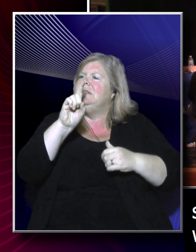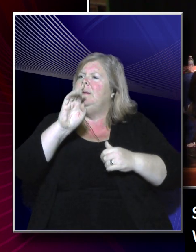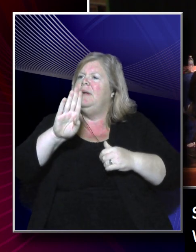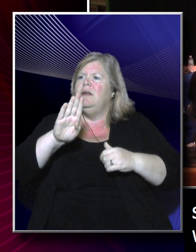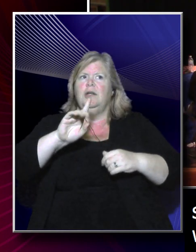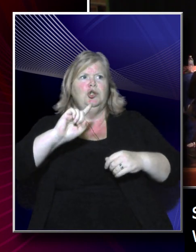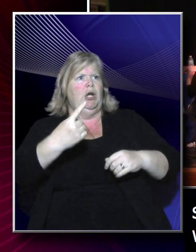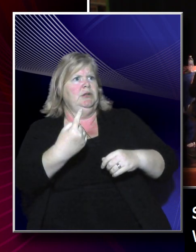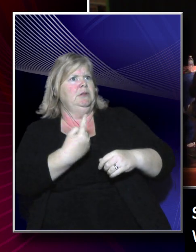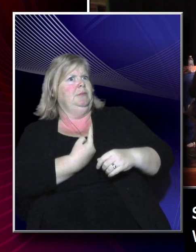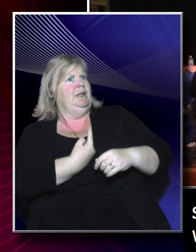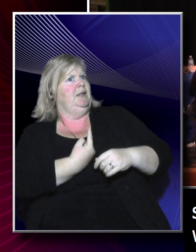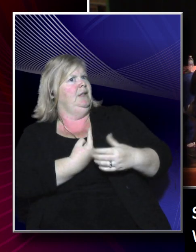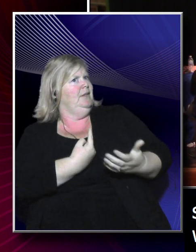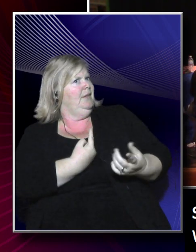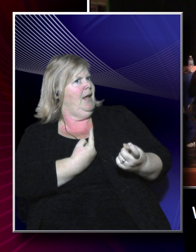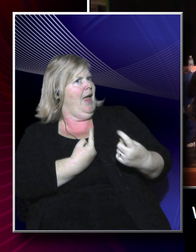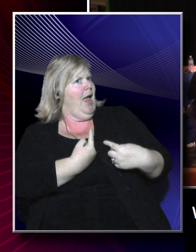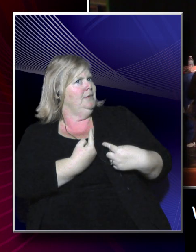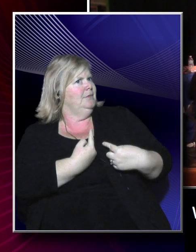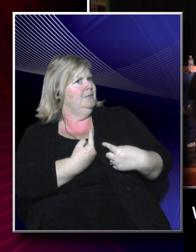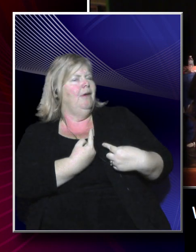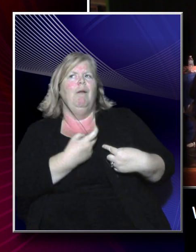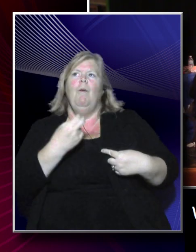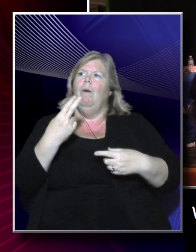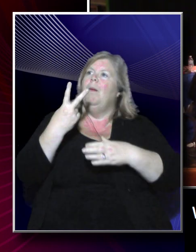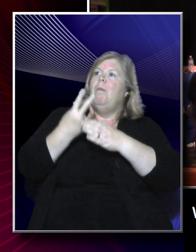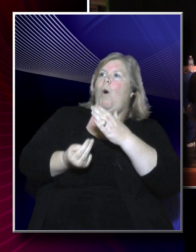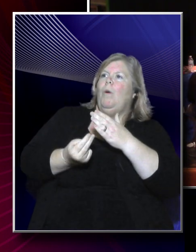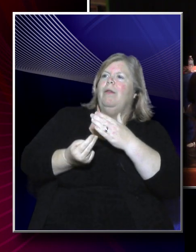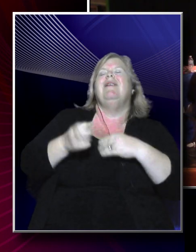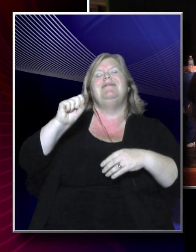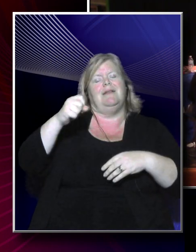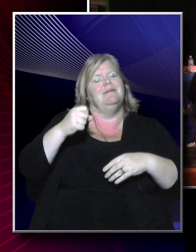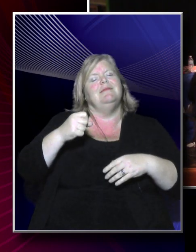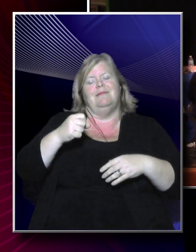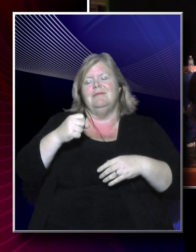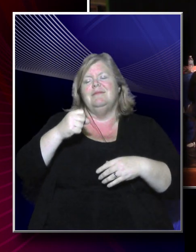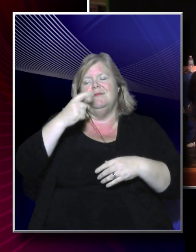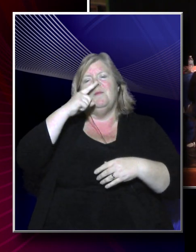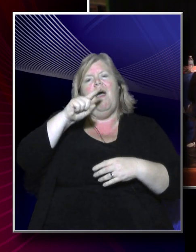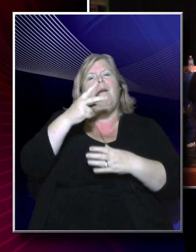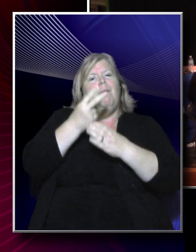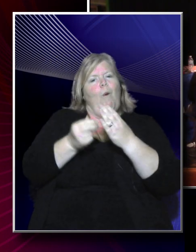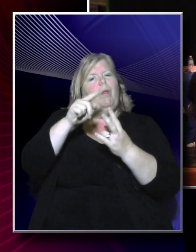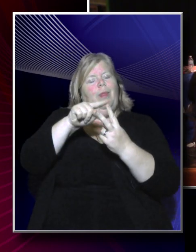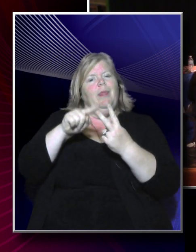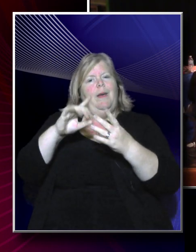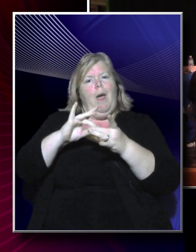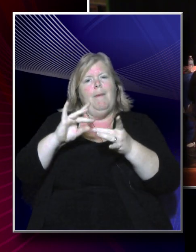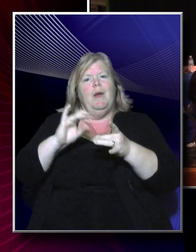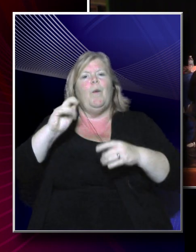Just me? Or both? Well, both. Okay. Yes, both.